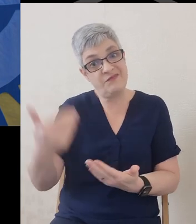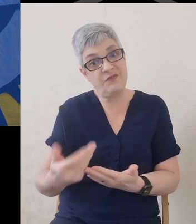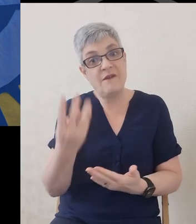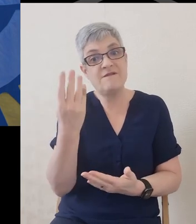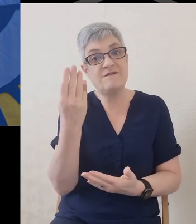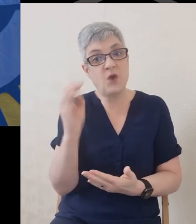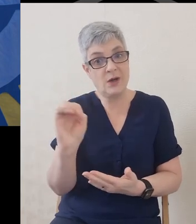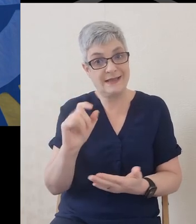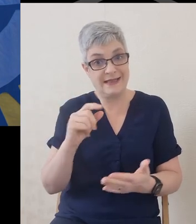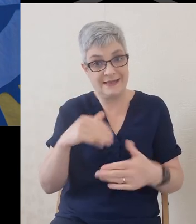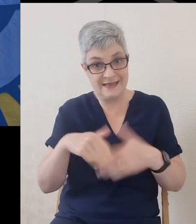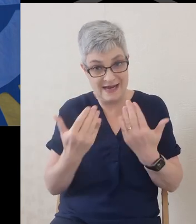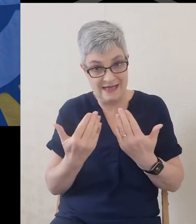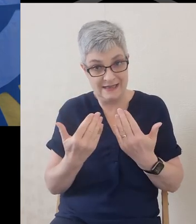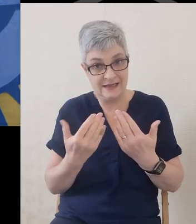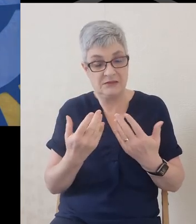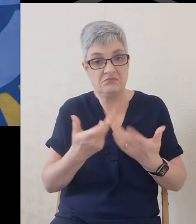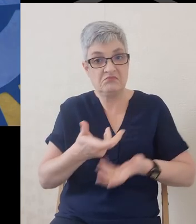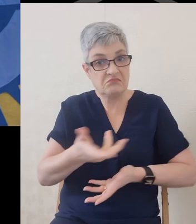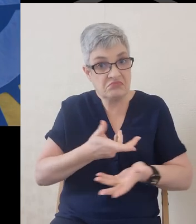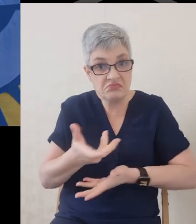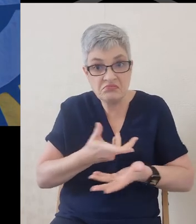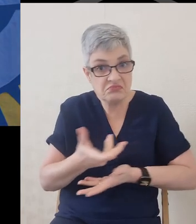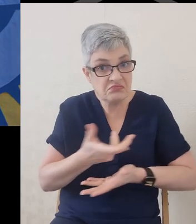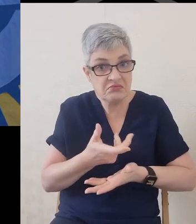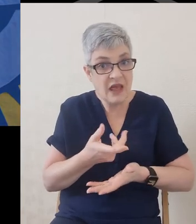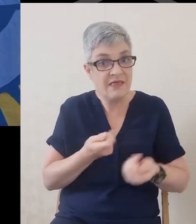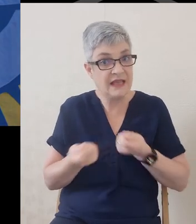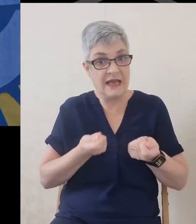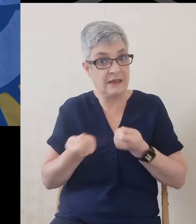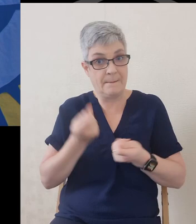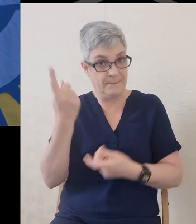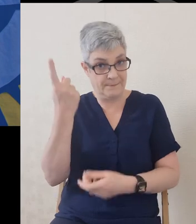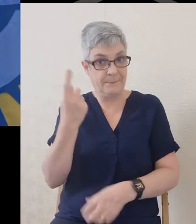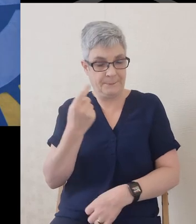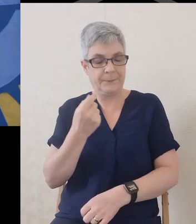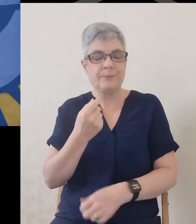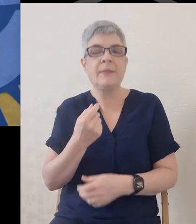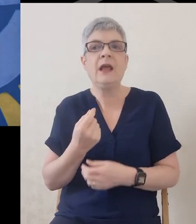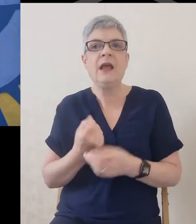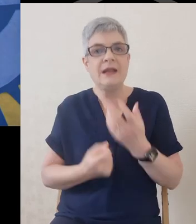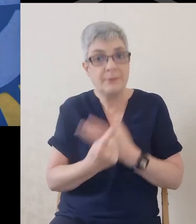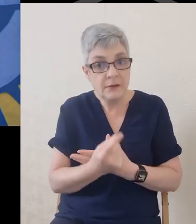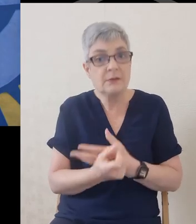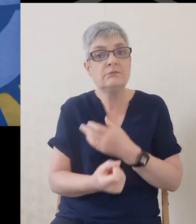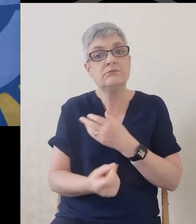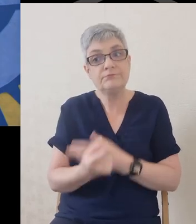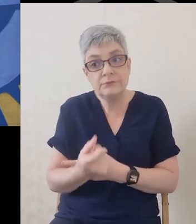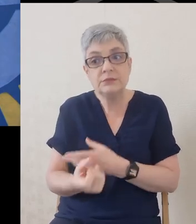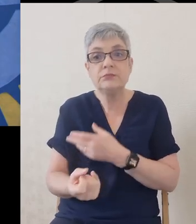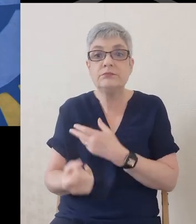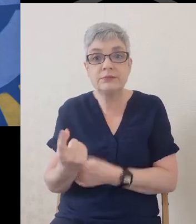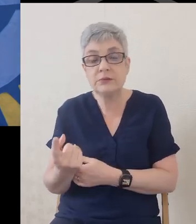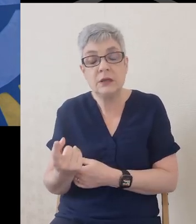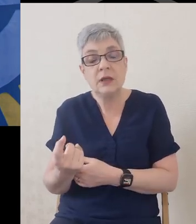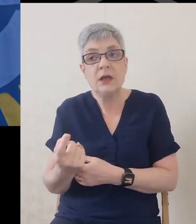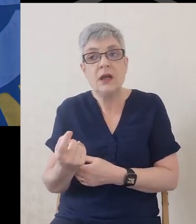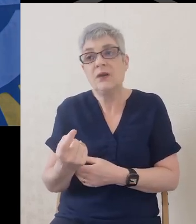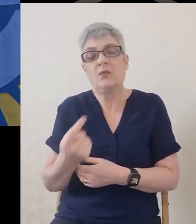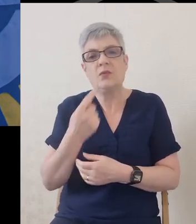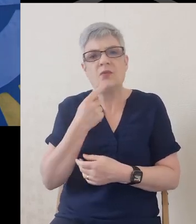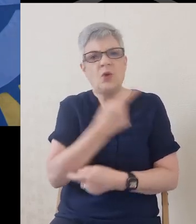of 40 days and spoke to them about the kingdom of God. And he appeared from time to time, and we're not told,